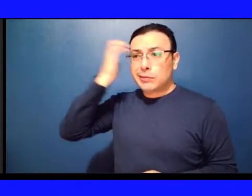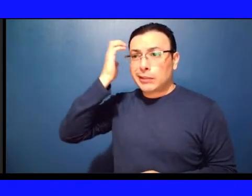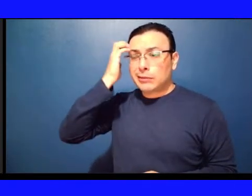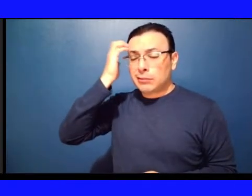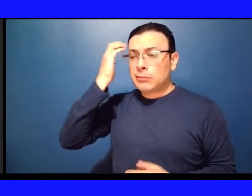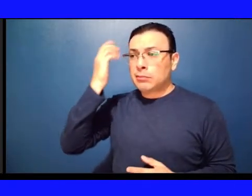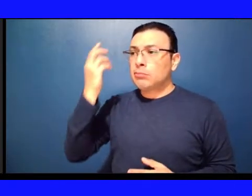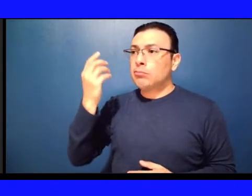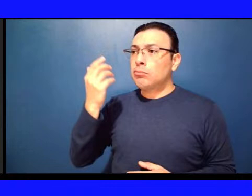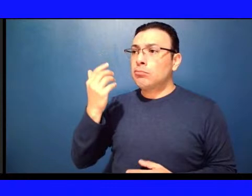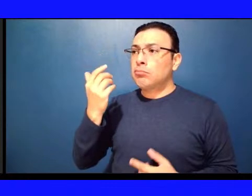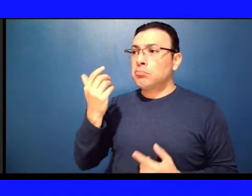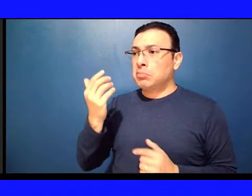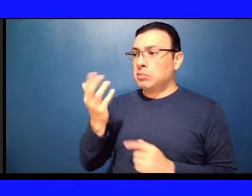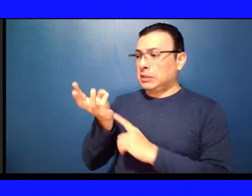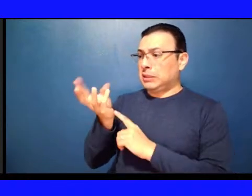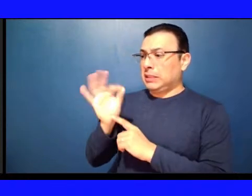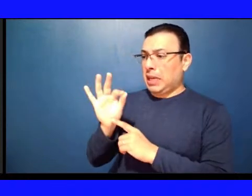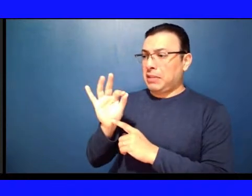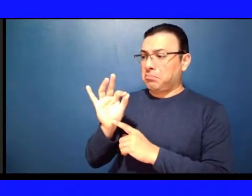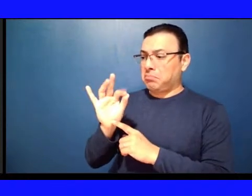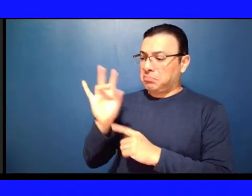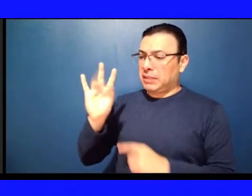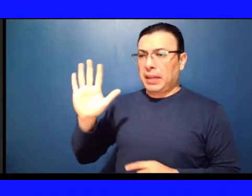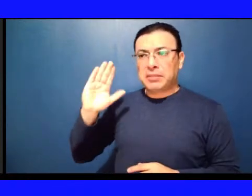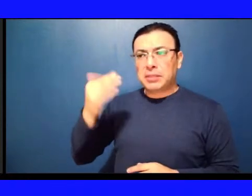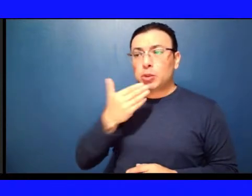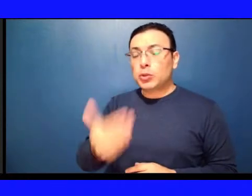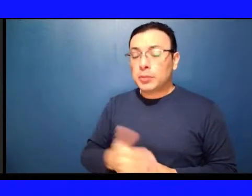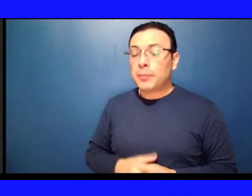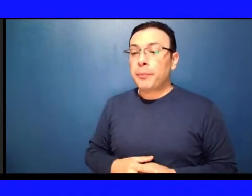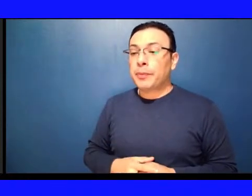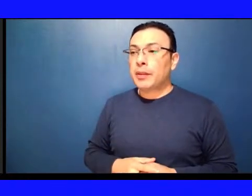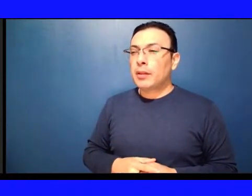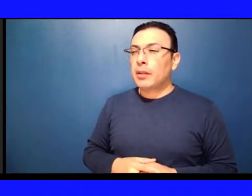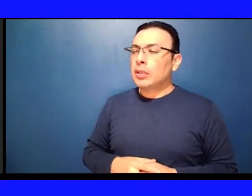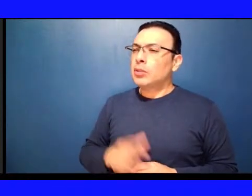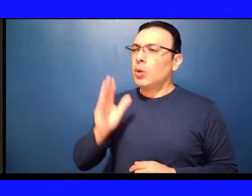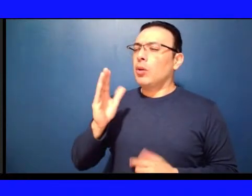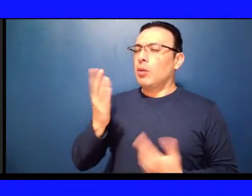that a lot here before, how important that is, and 81% is just amazing.